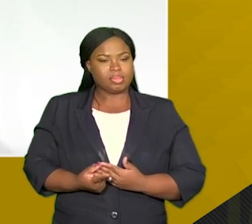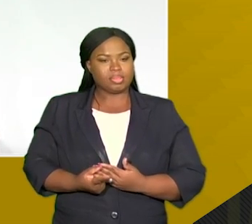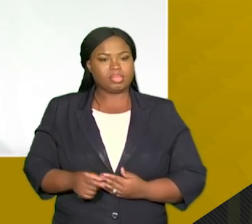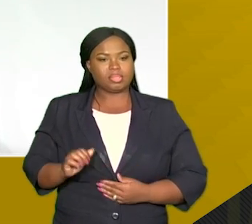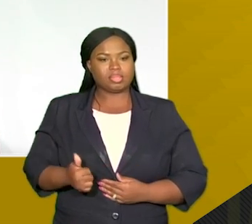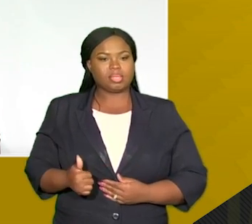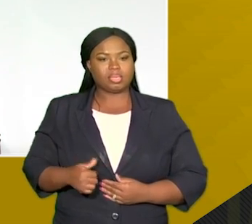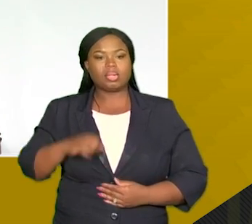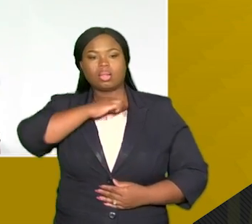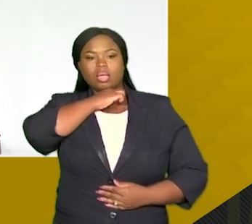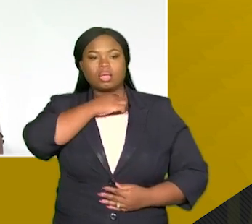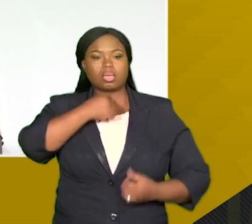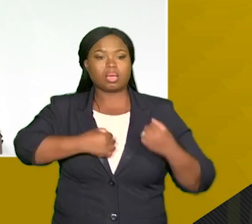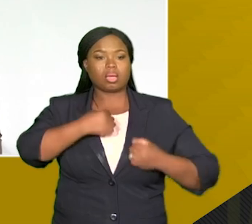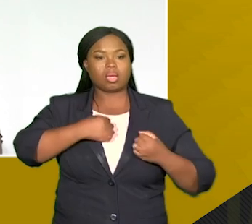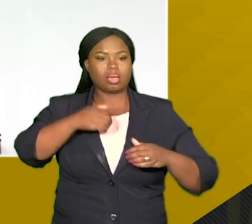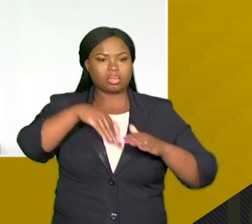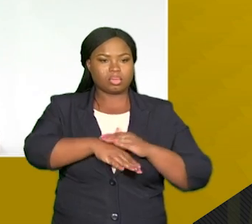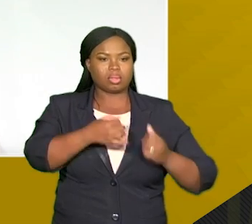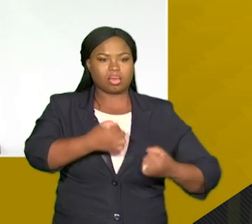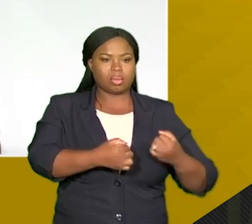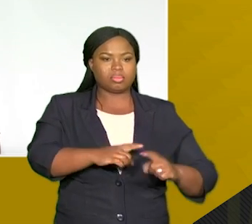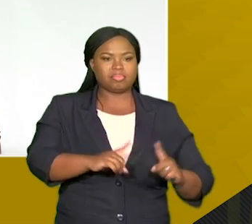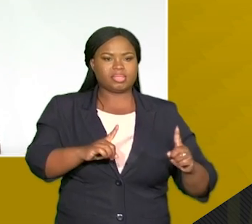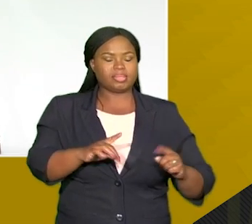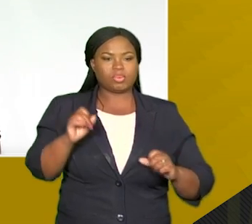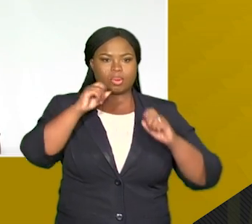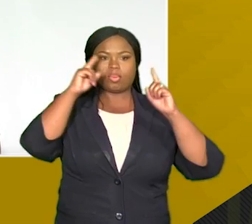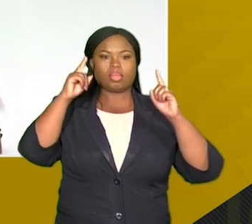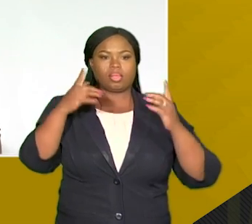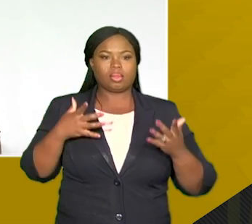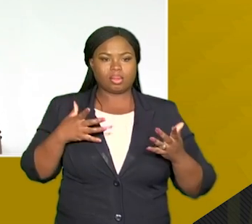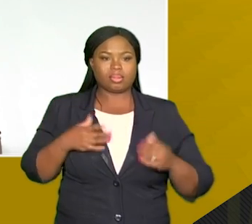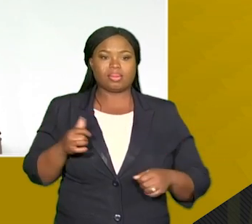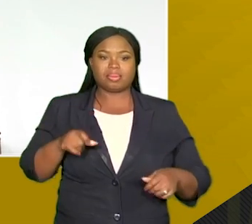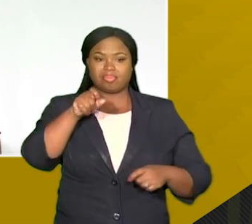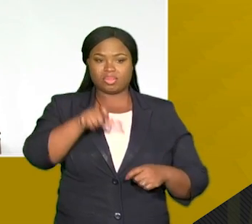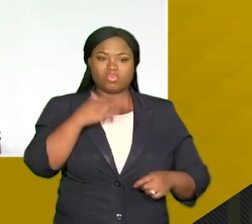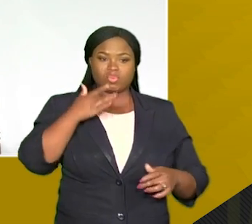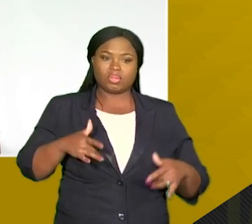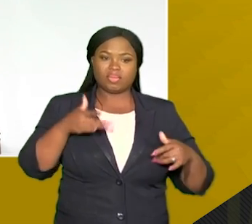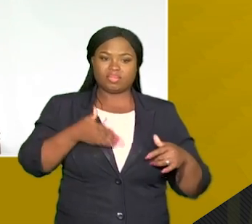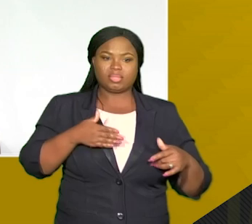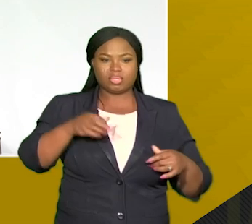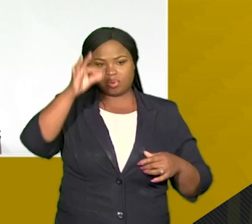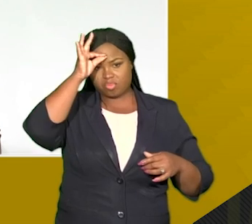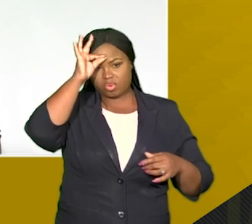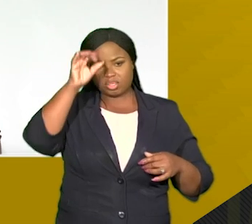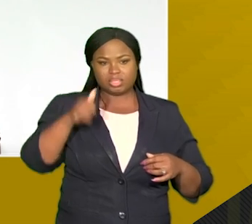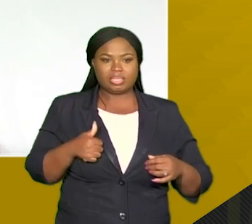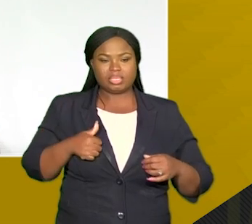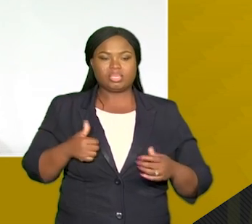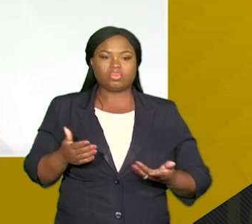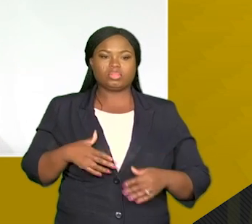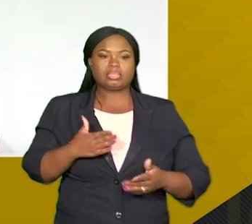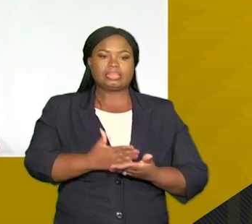bebeza bazohijacka the car inside the yard, only to find that they were not aware ukuthi umuntu ohlala lapho yiphoyisa and he has to kill some of